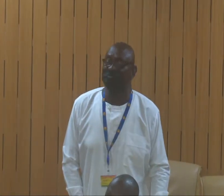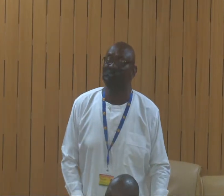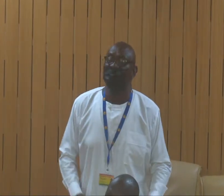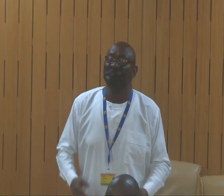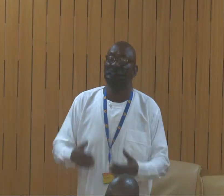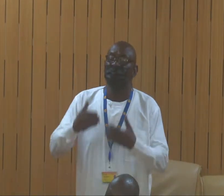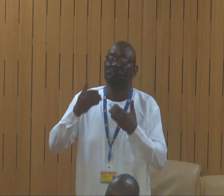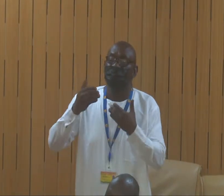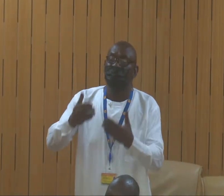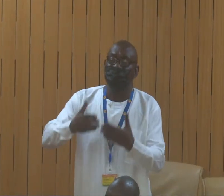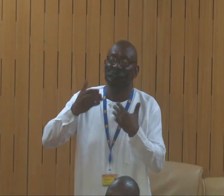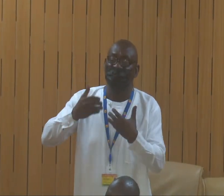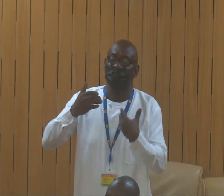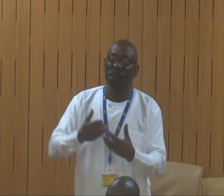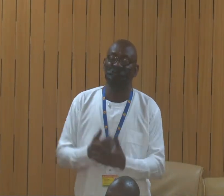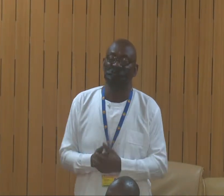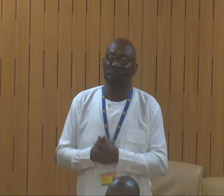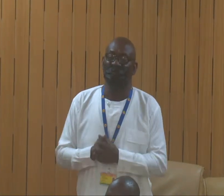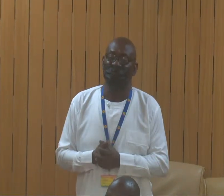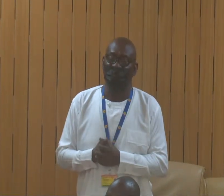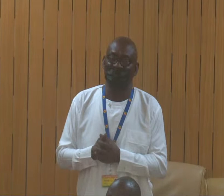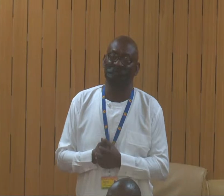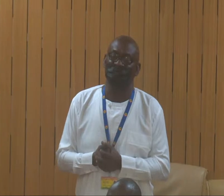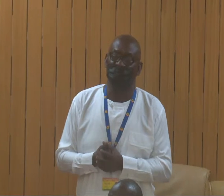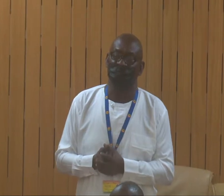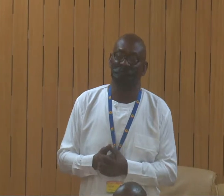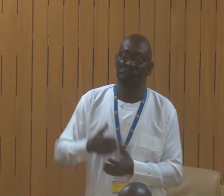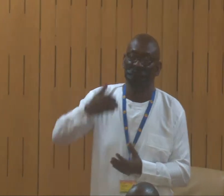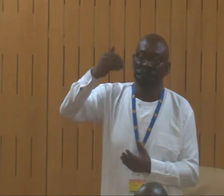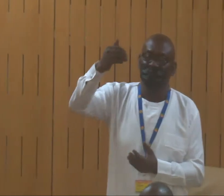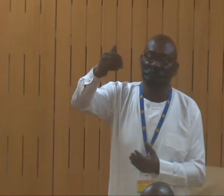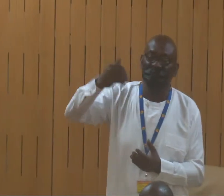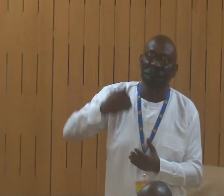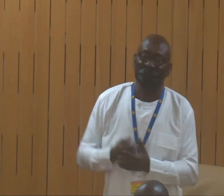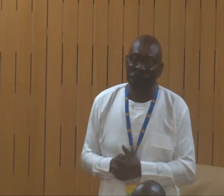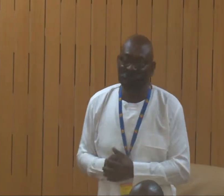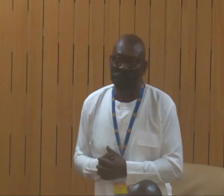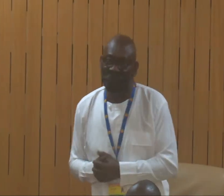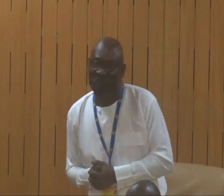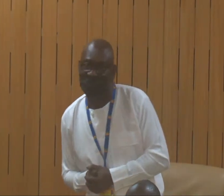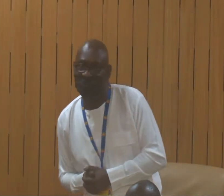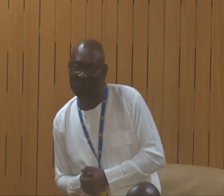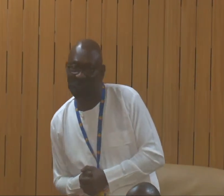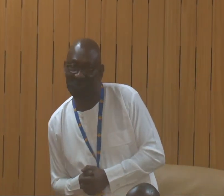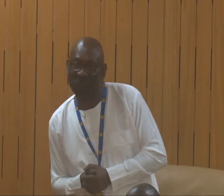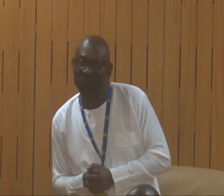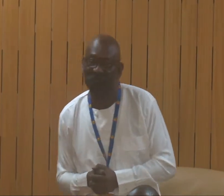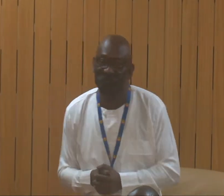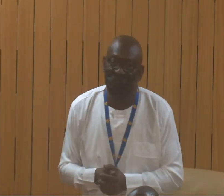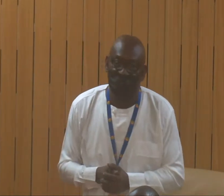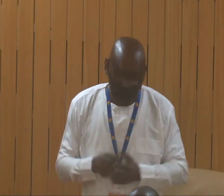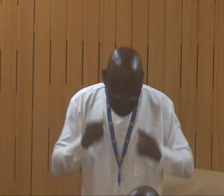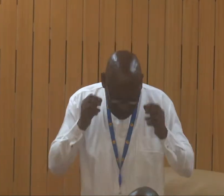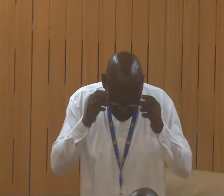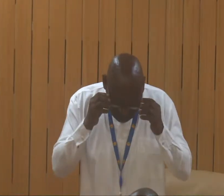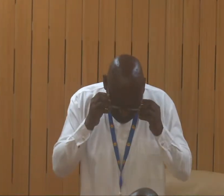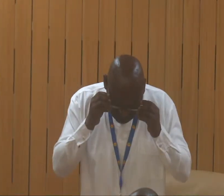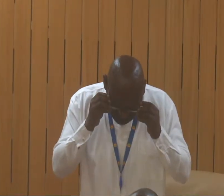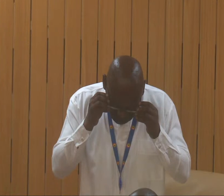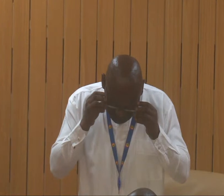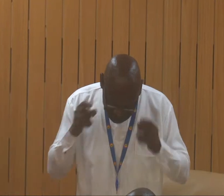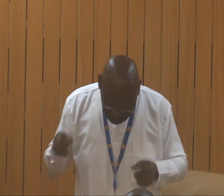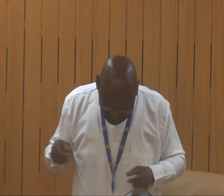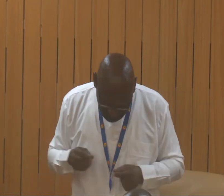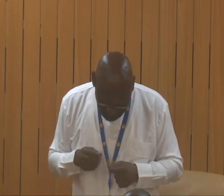Valley what has changed the narratives between 10th May and today. On 10th